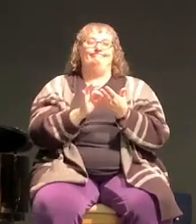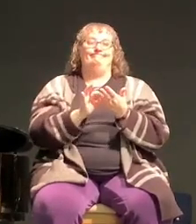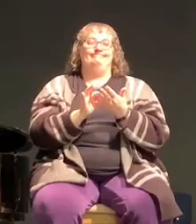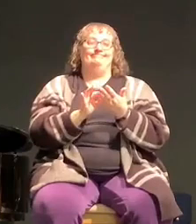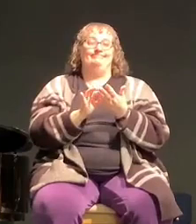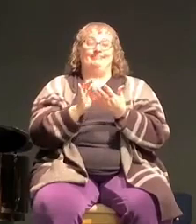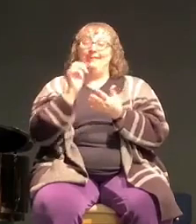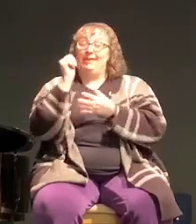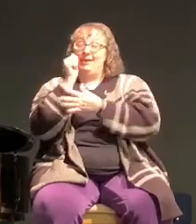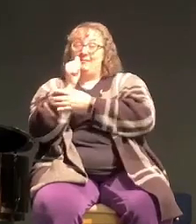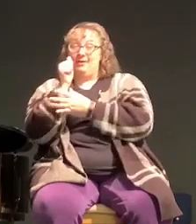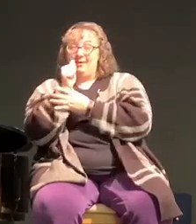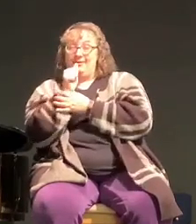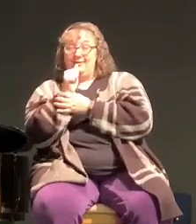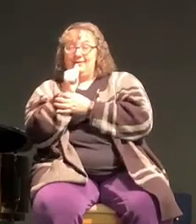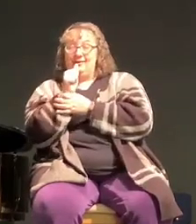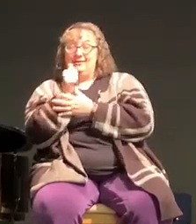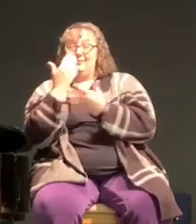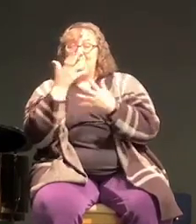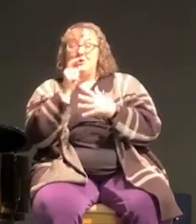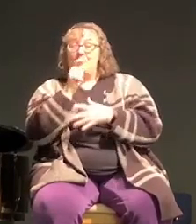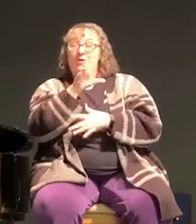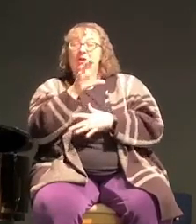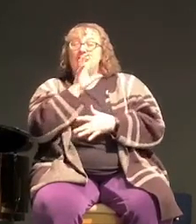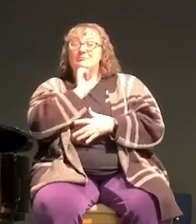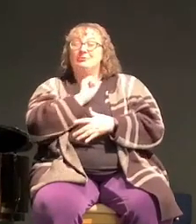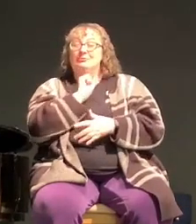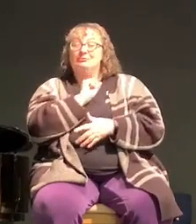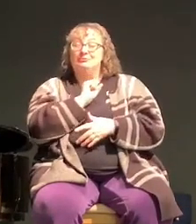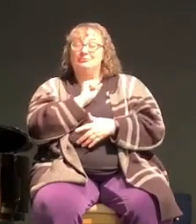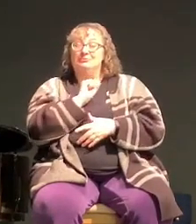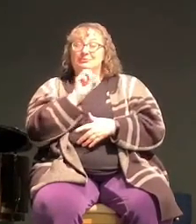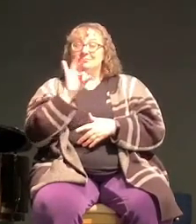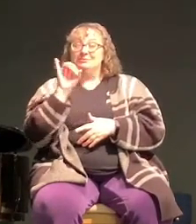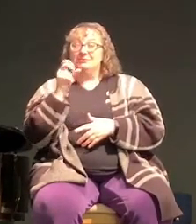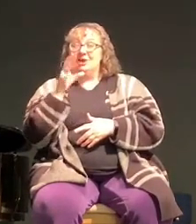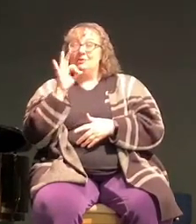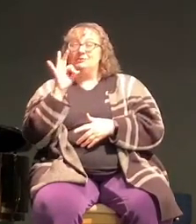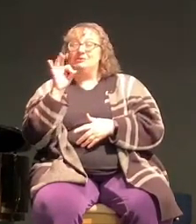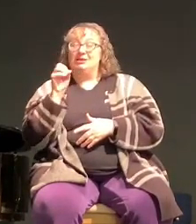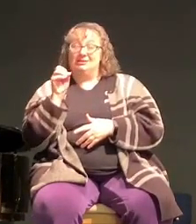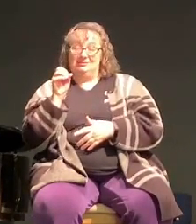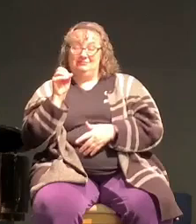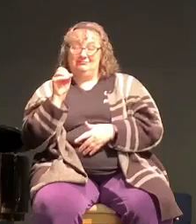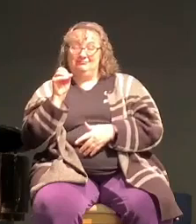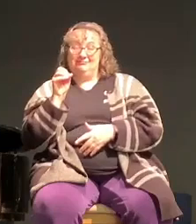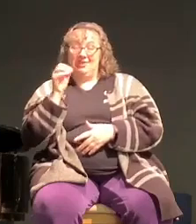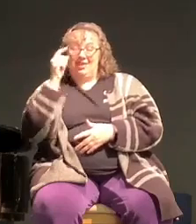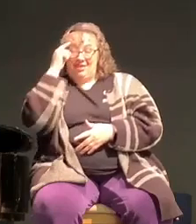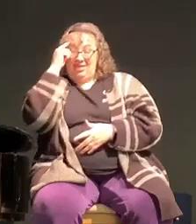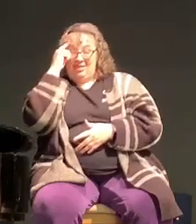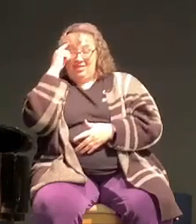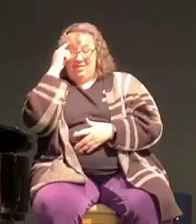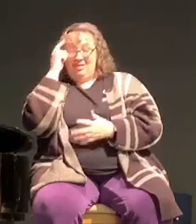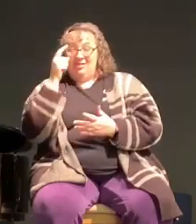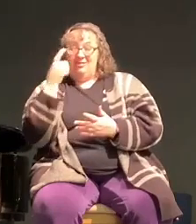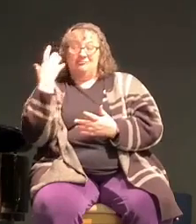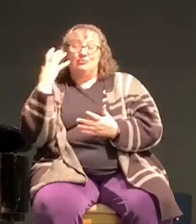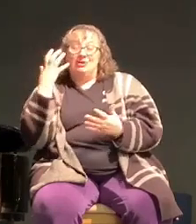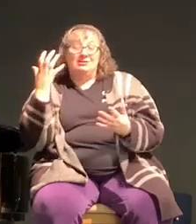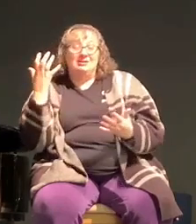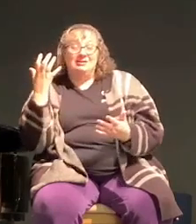thing is, Abraham was already 100 years old and Sarah was 90. They thought this was